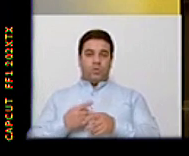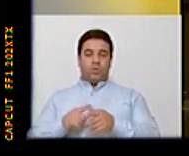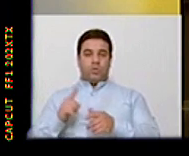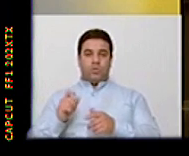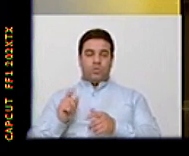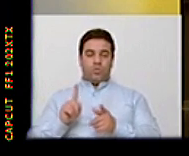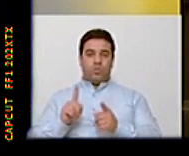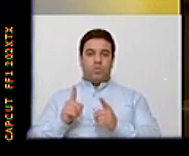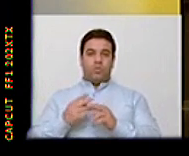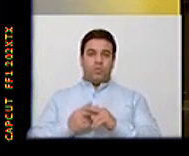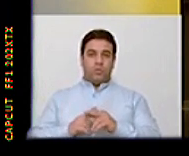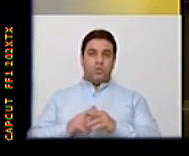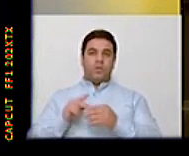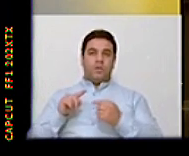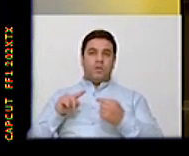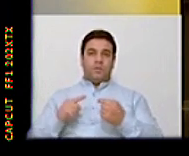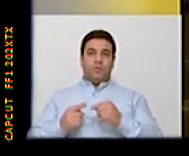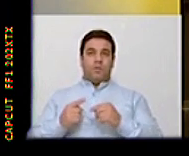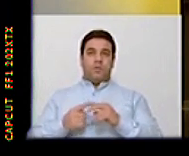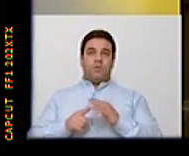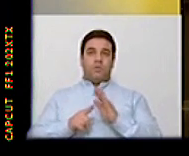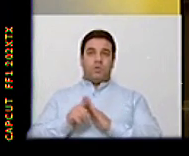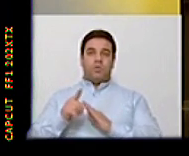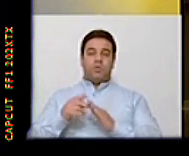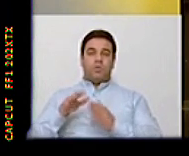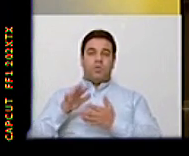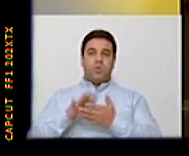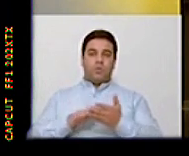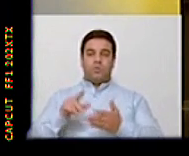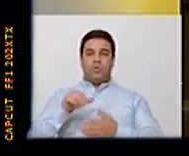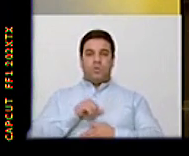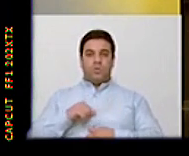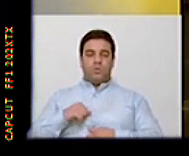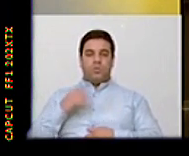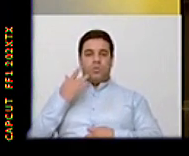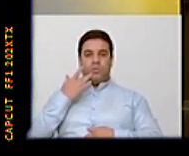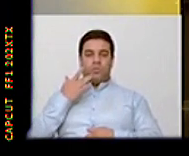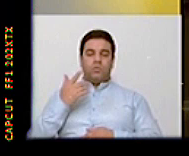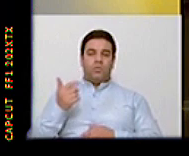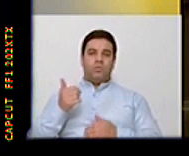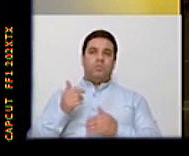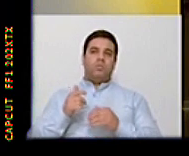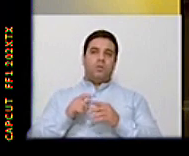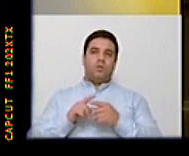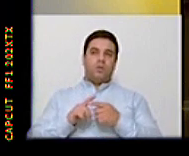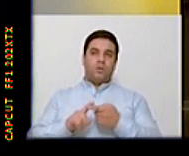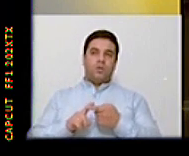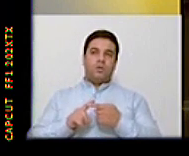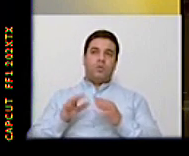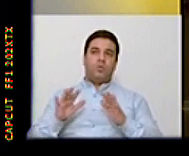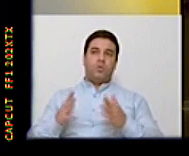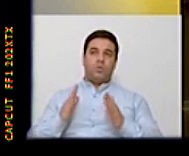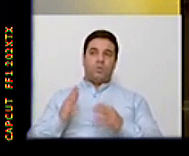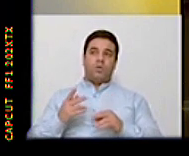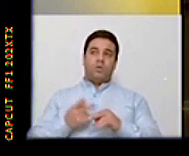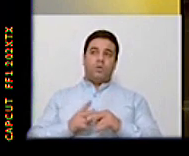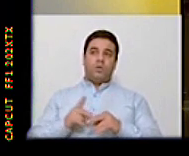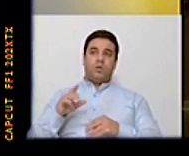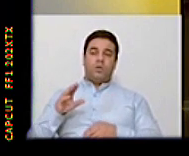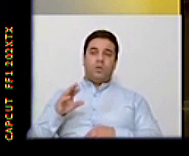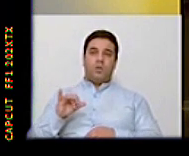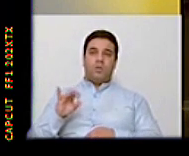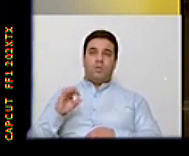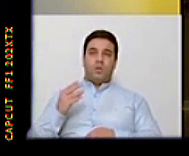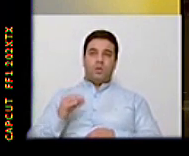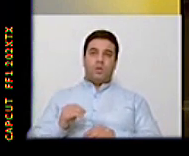turtki ta'sirida bundan keyingi tebranishlar esa o'z ichki manbai ta'sirida sodir bo'ladigan bunday